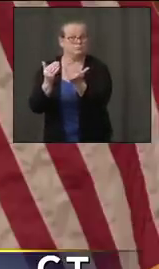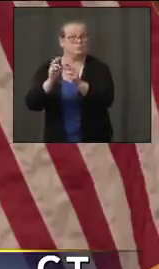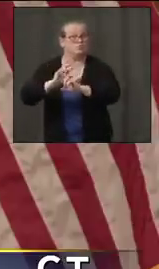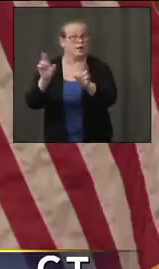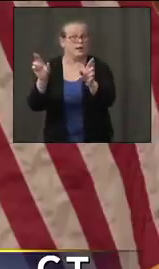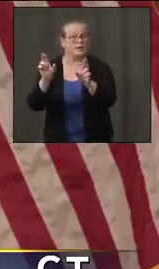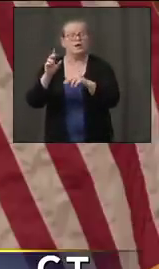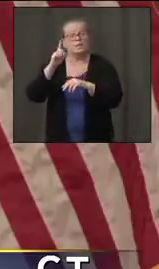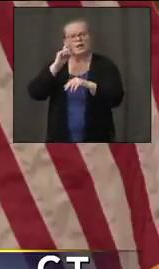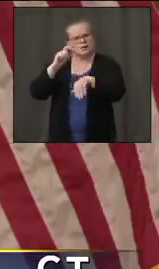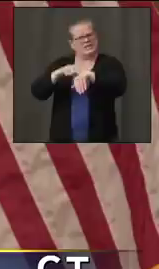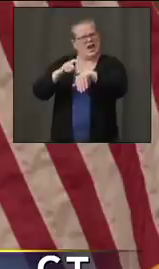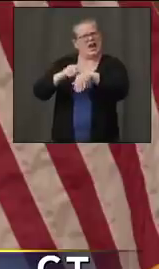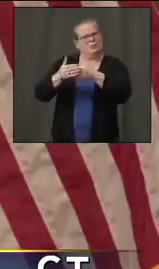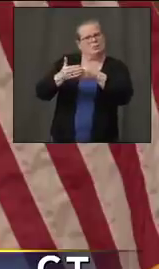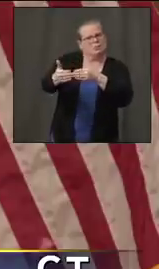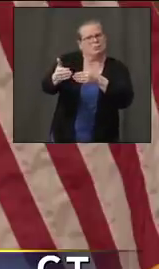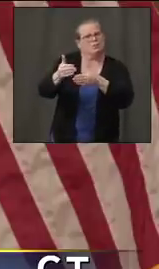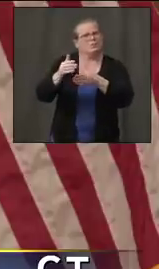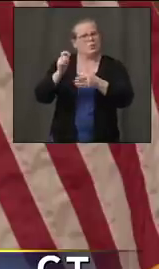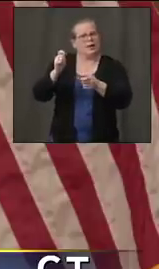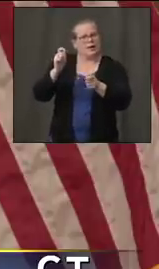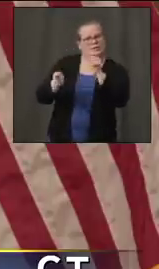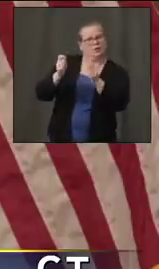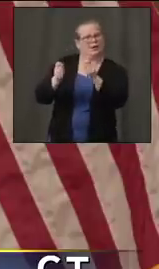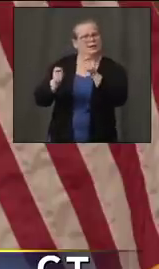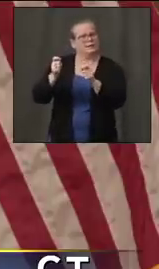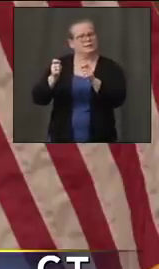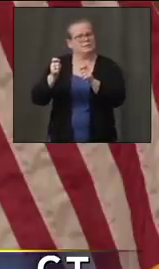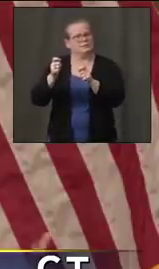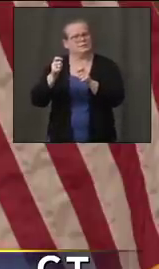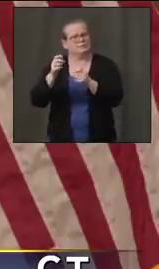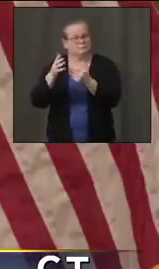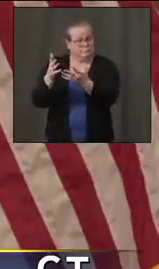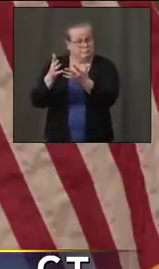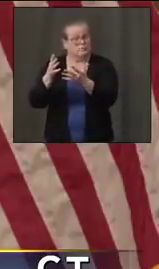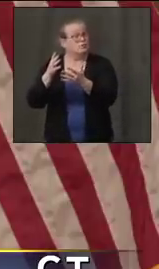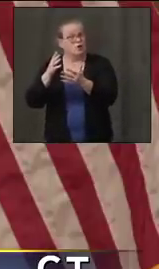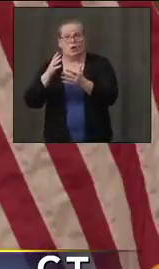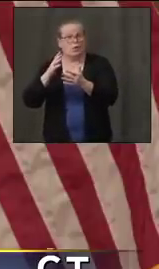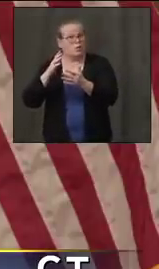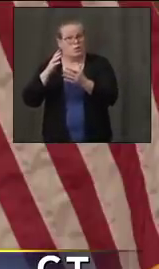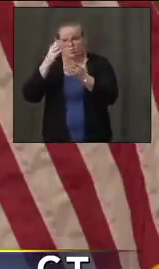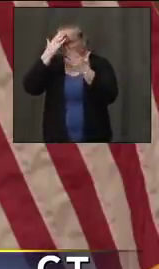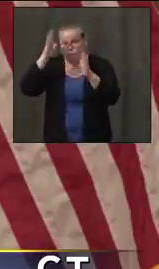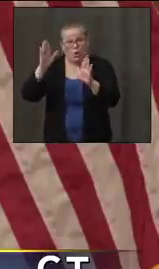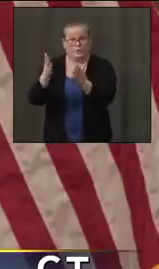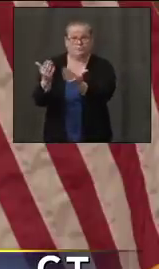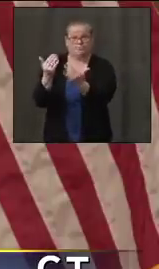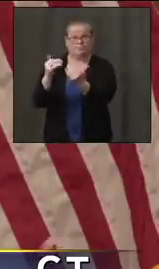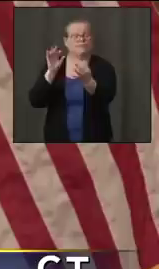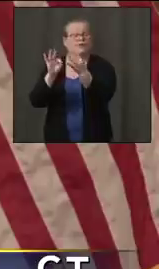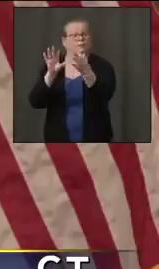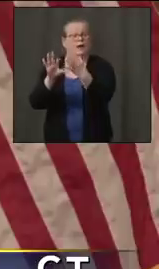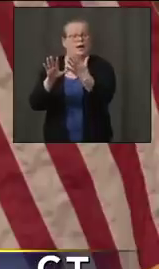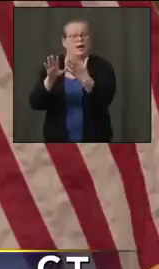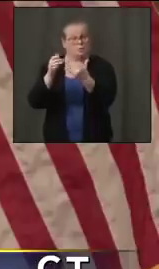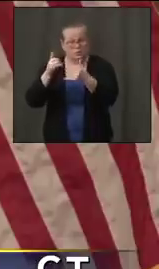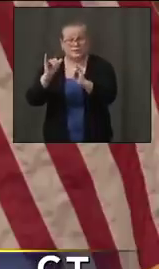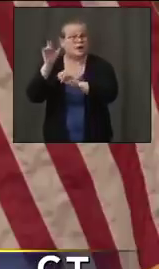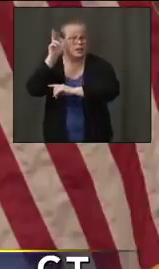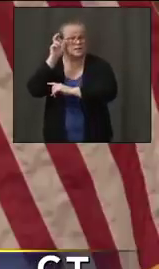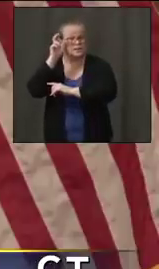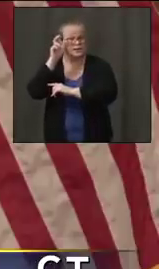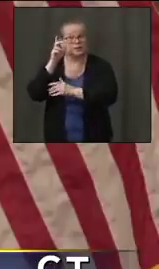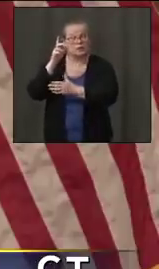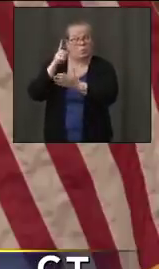before May 20th to tweak and make adjustments. And we want you to know that we are still listening to you, and we think